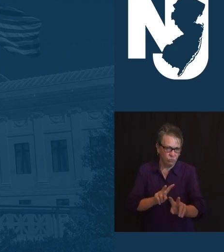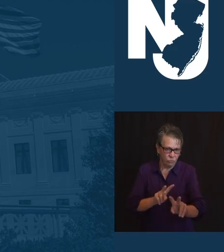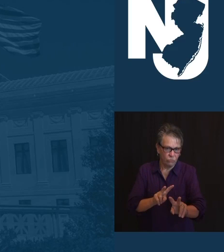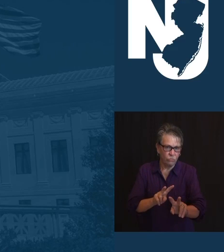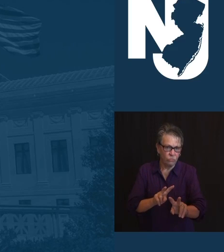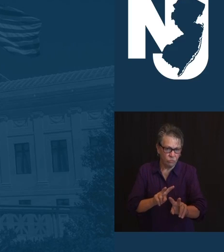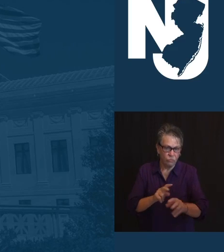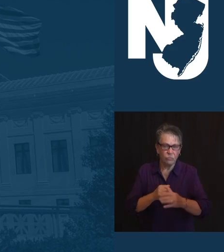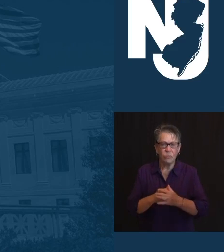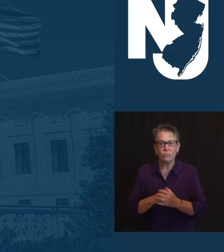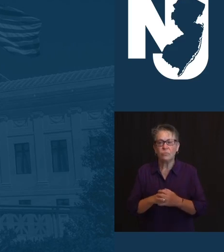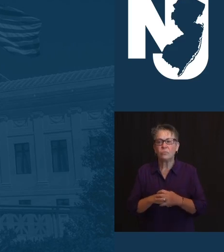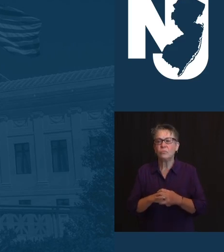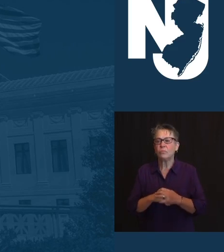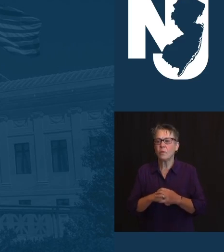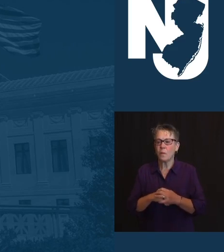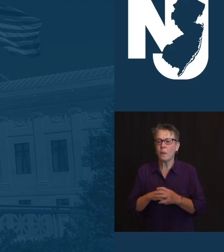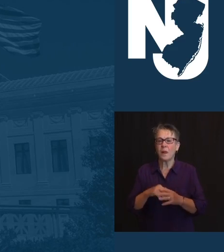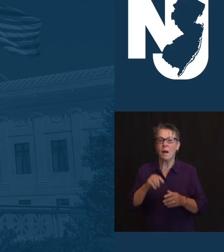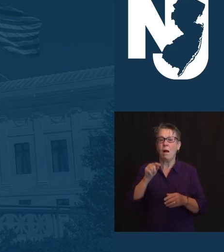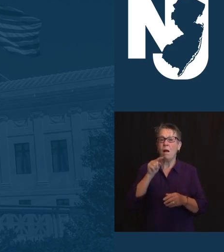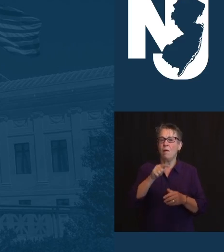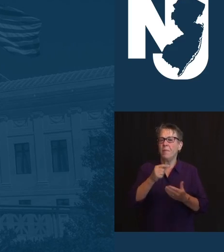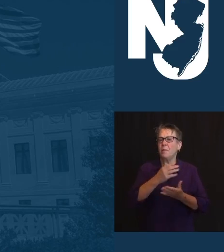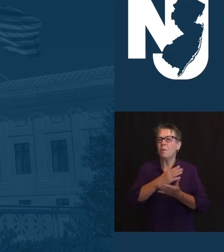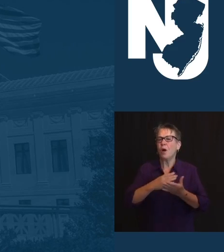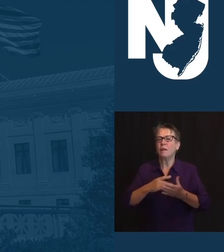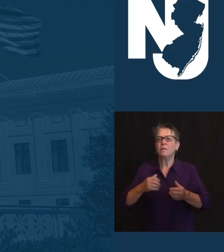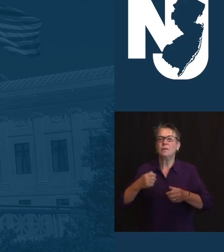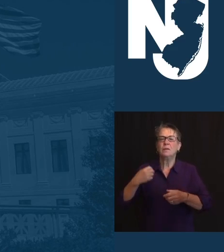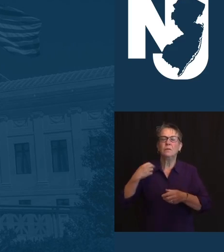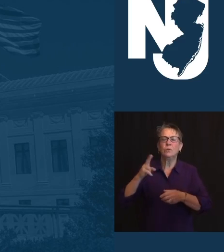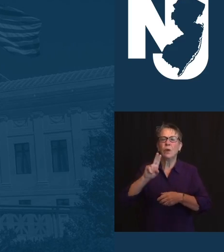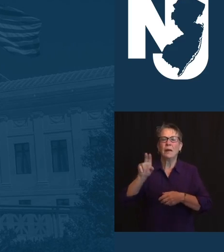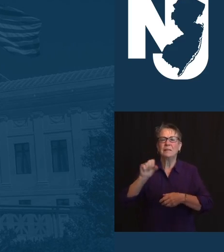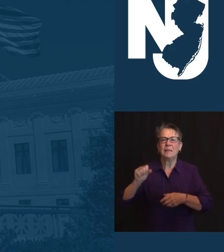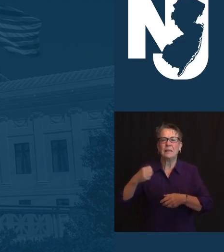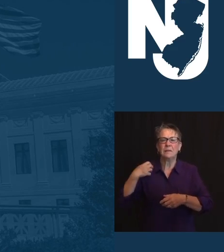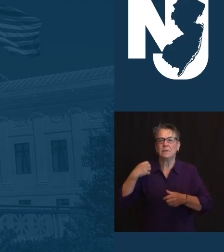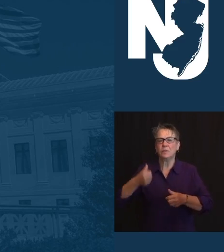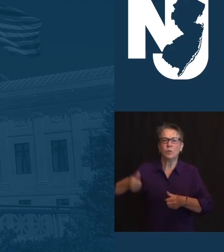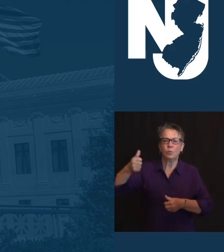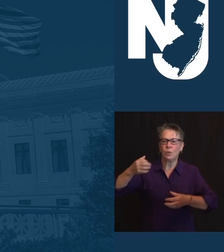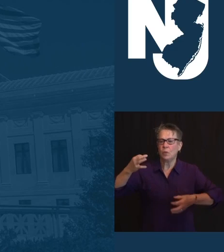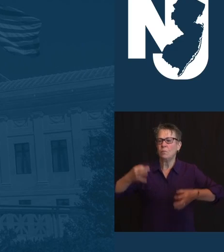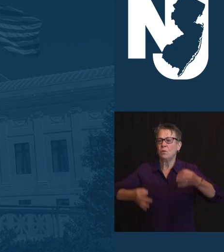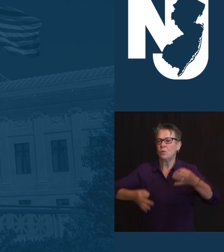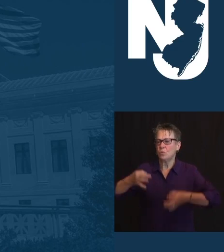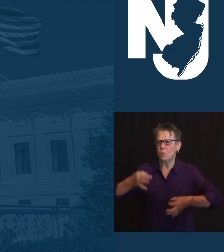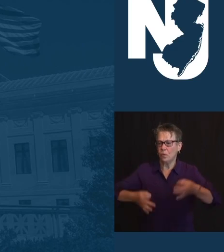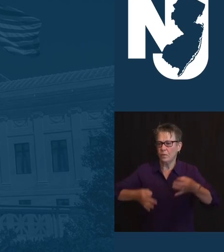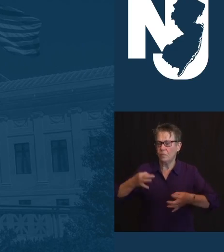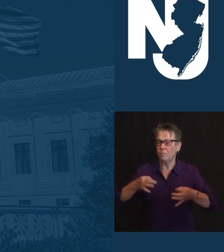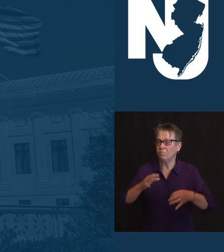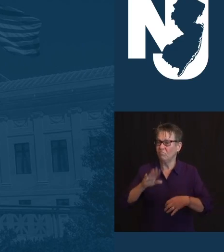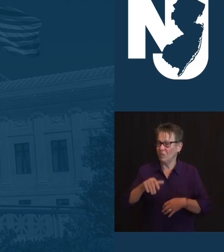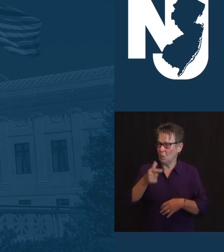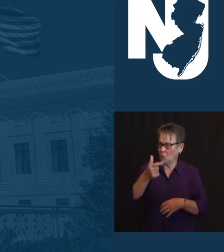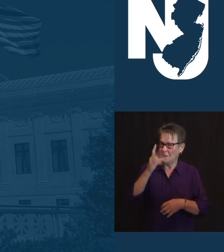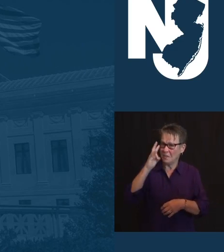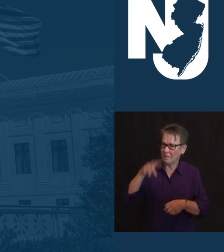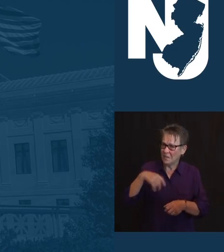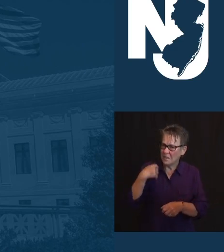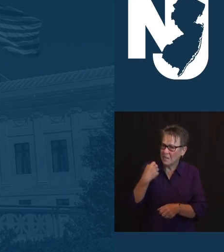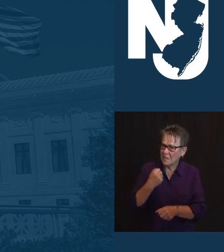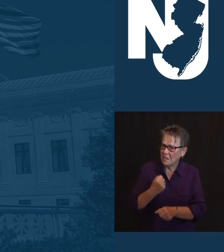Justice Ginsburg set herself apart as one of our nation's most influential jurists, not just of our era, but of any